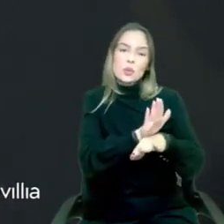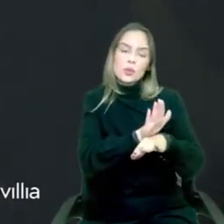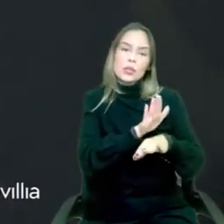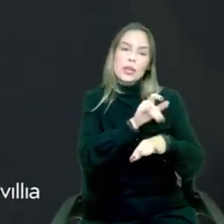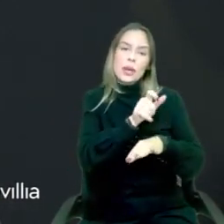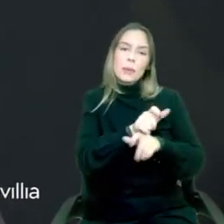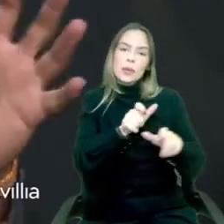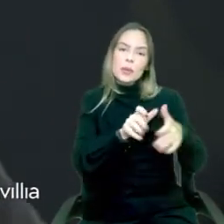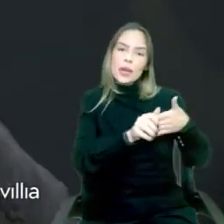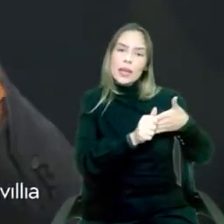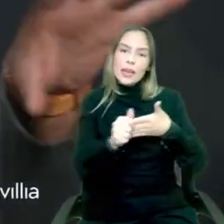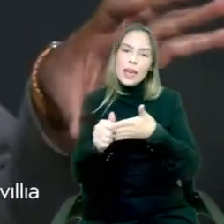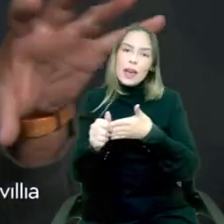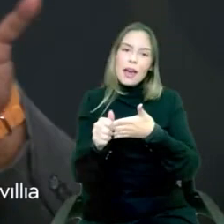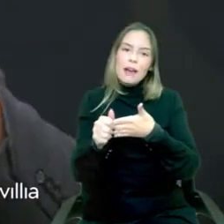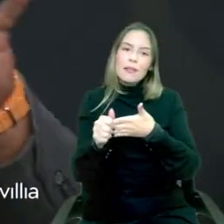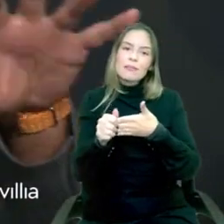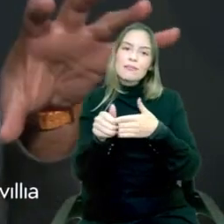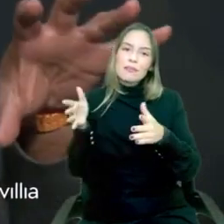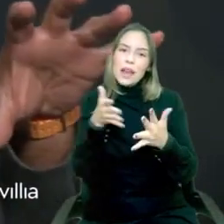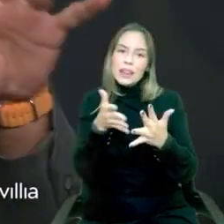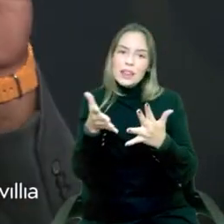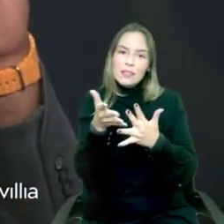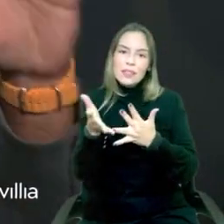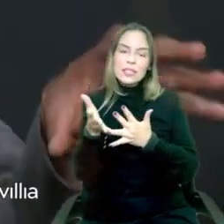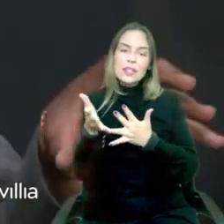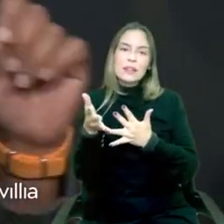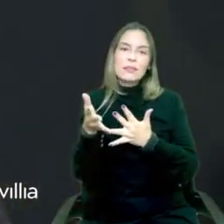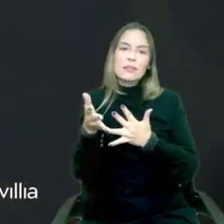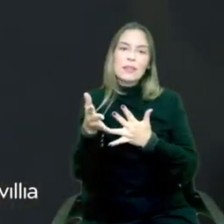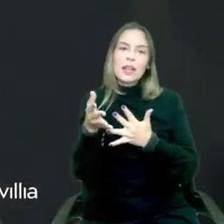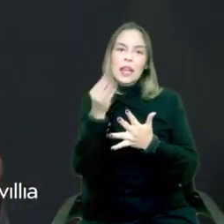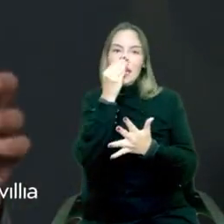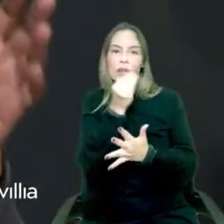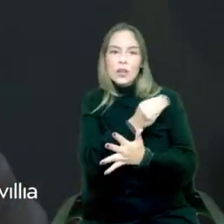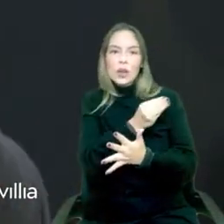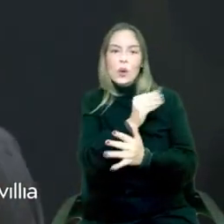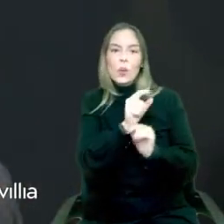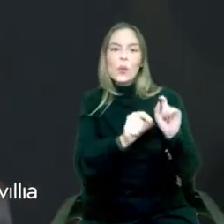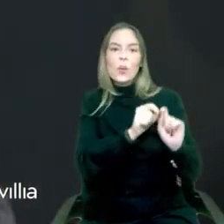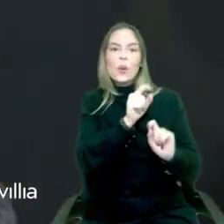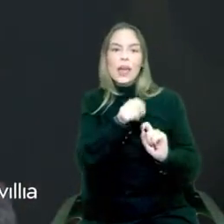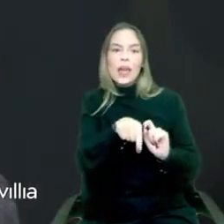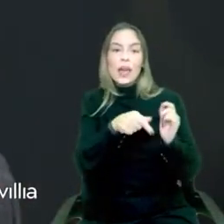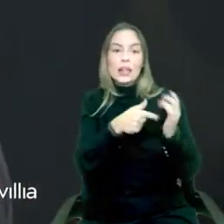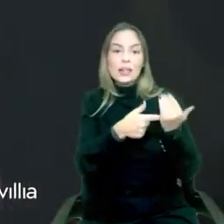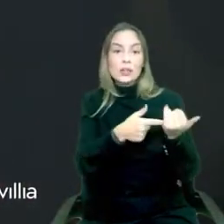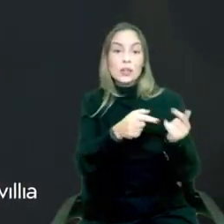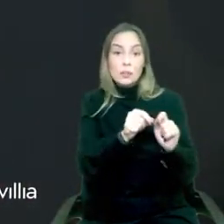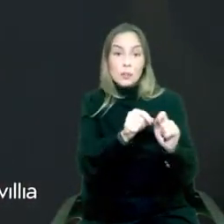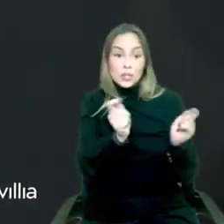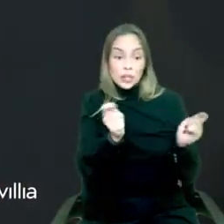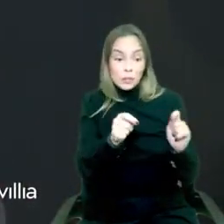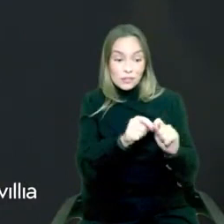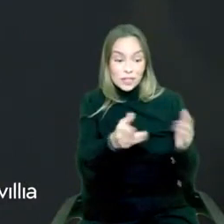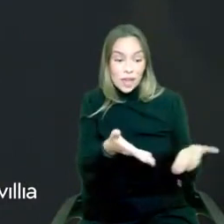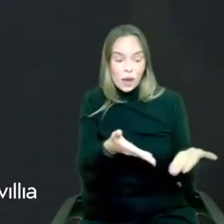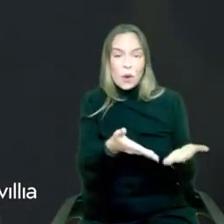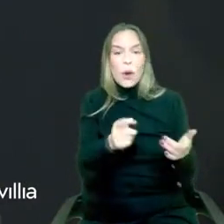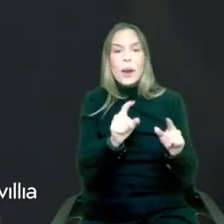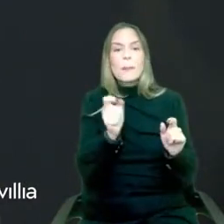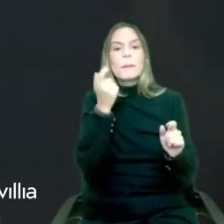through, okay, ignoring what technology can do now and where you think it might be going, but what about if it could do